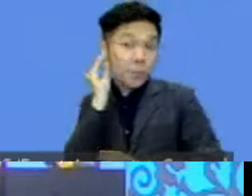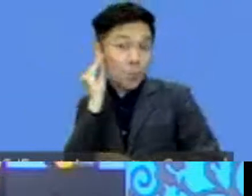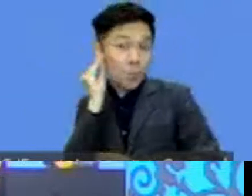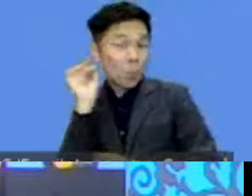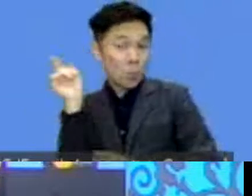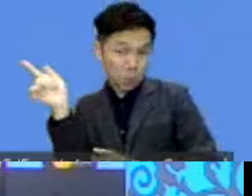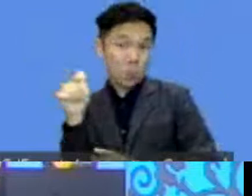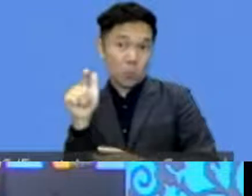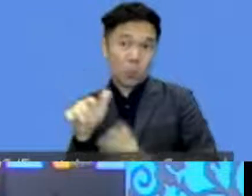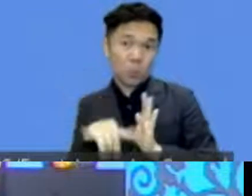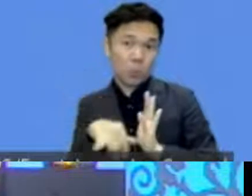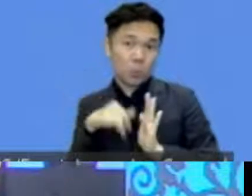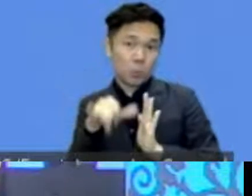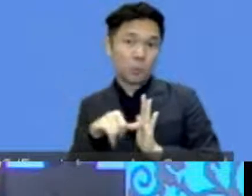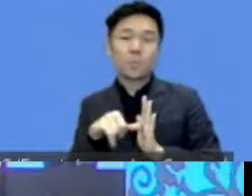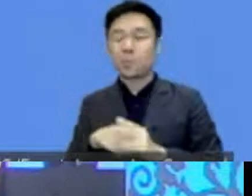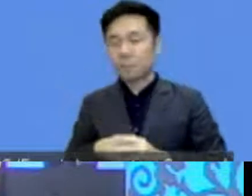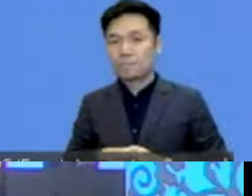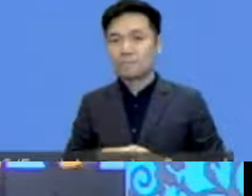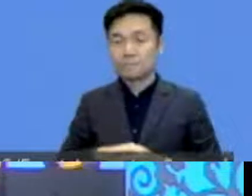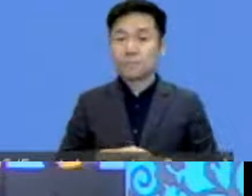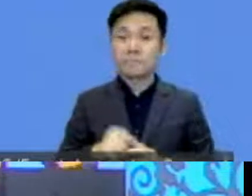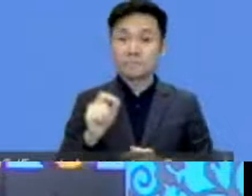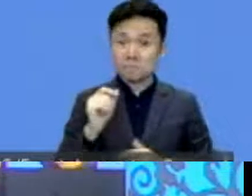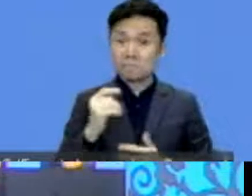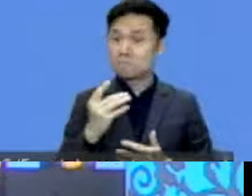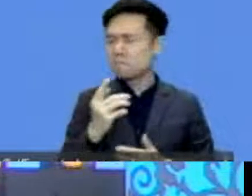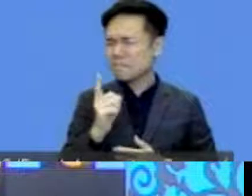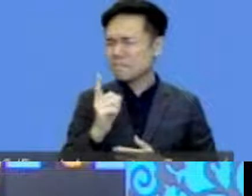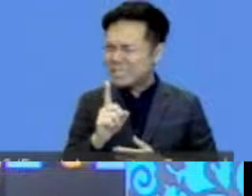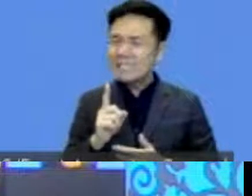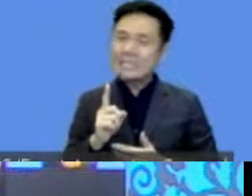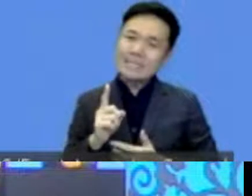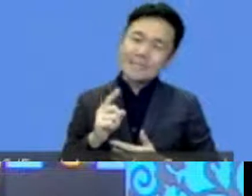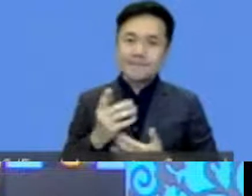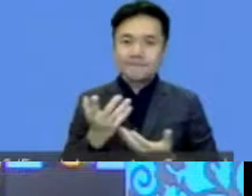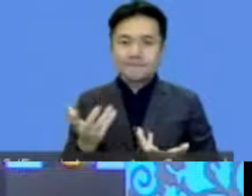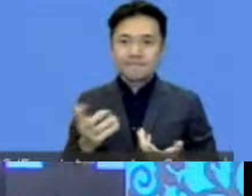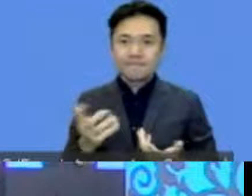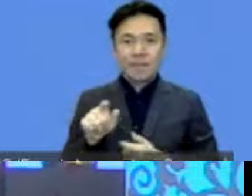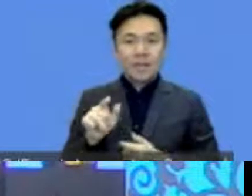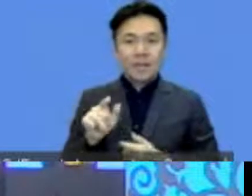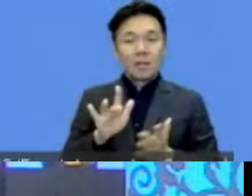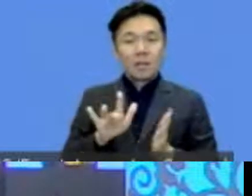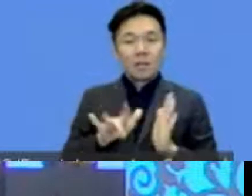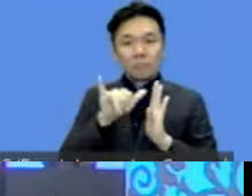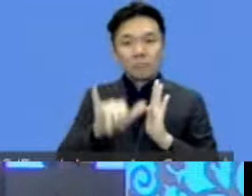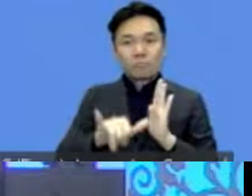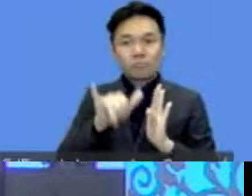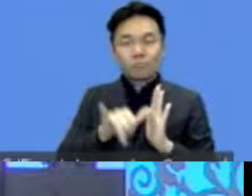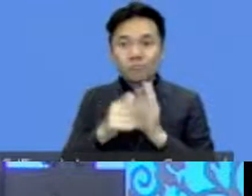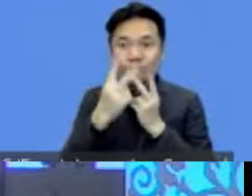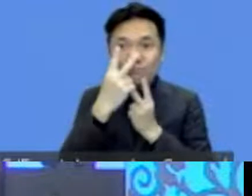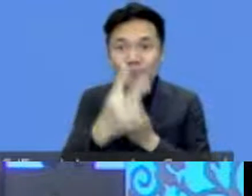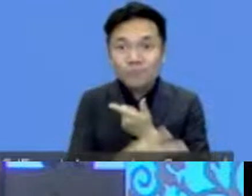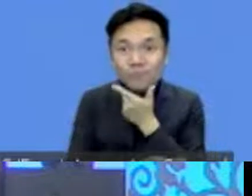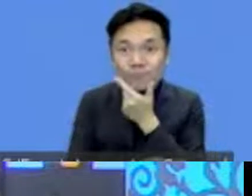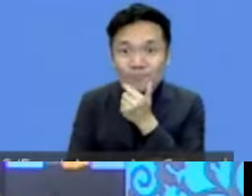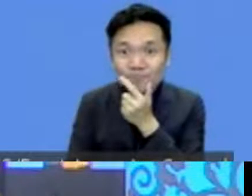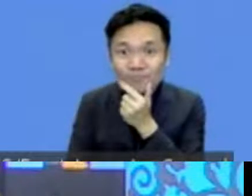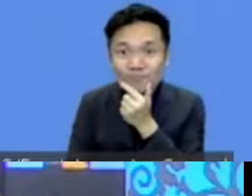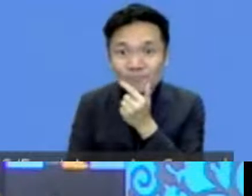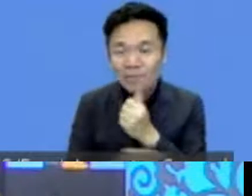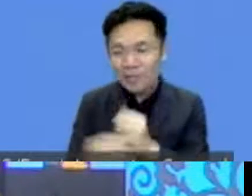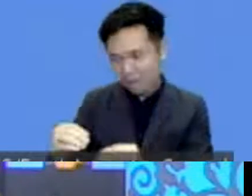YouTube. There were concerns, however, about students accessing YouTube videos because of